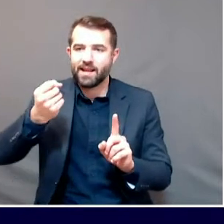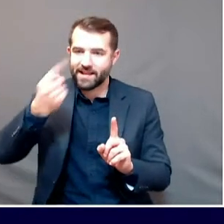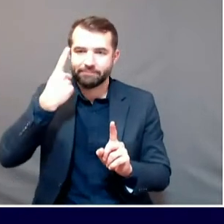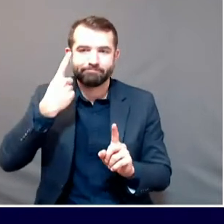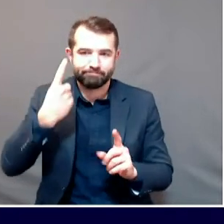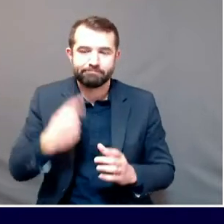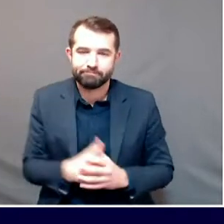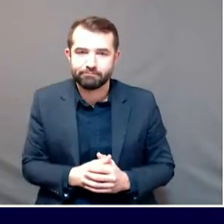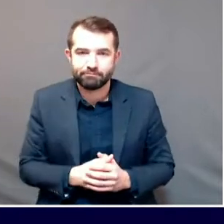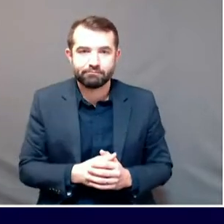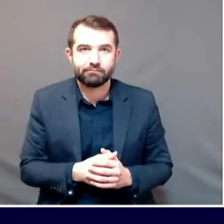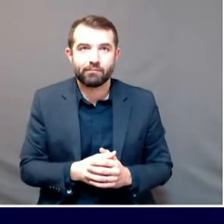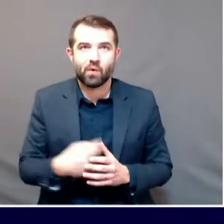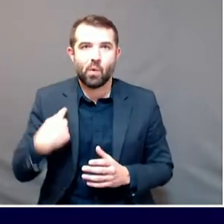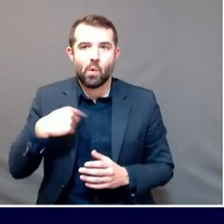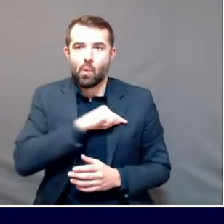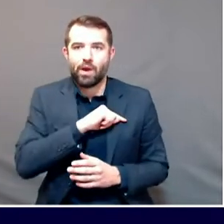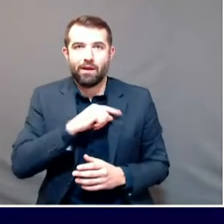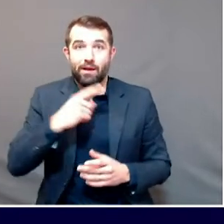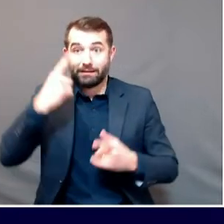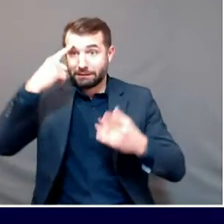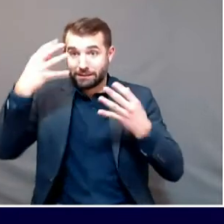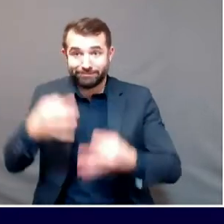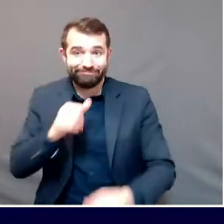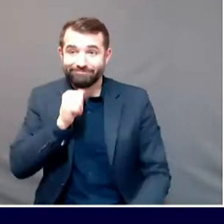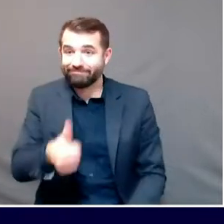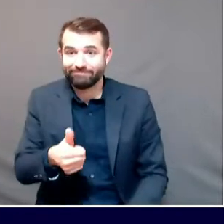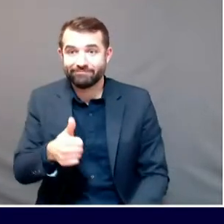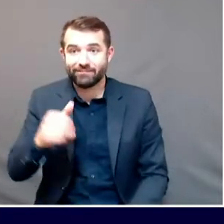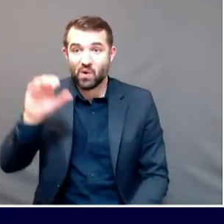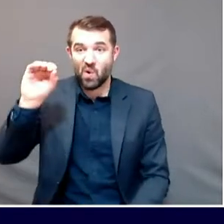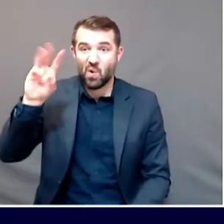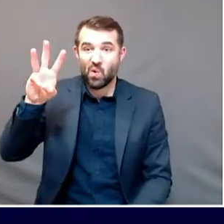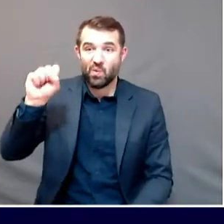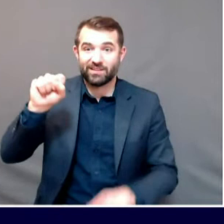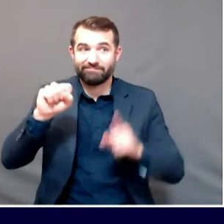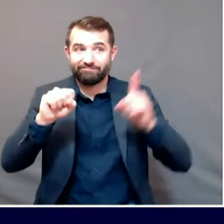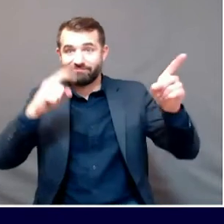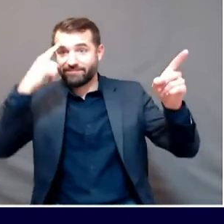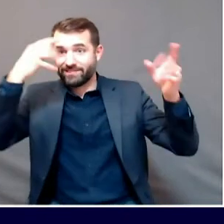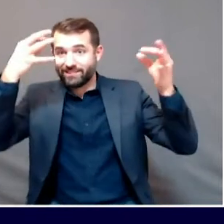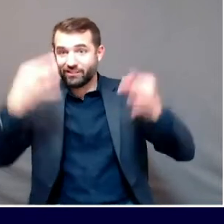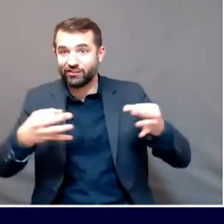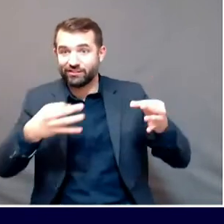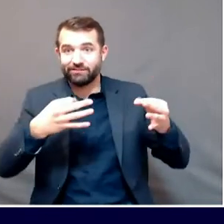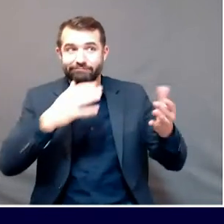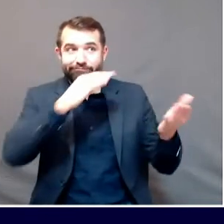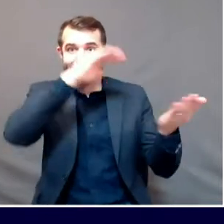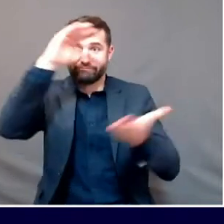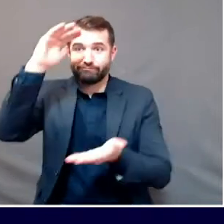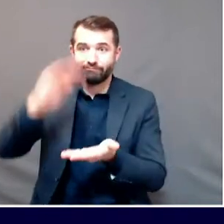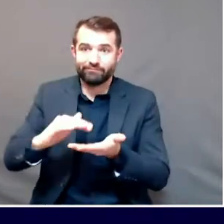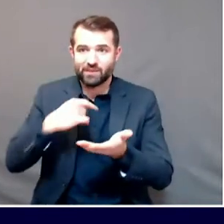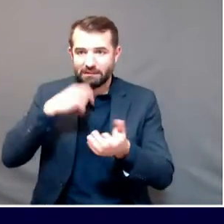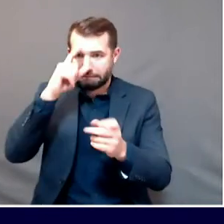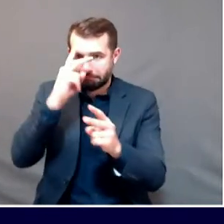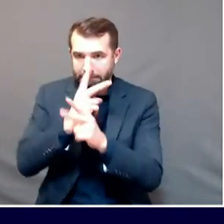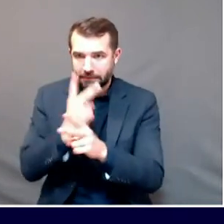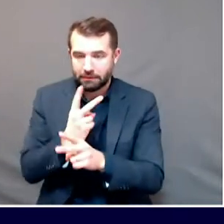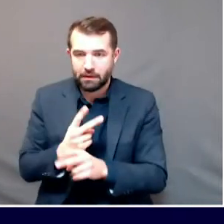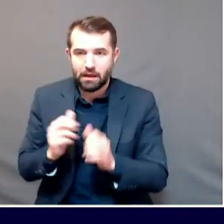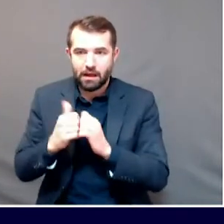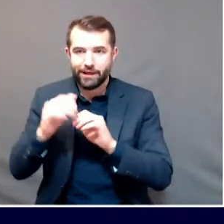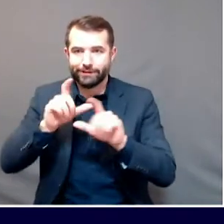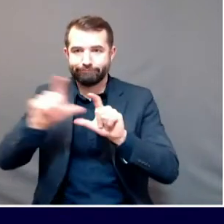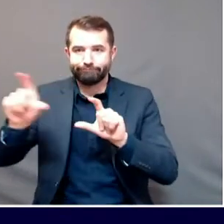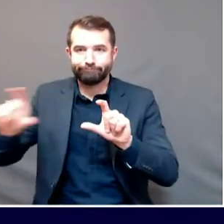us by Operation Warp Speed. And mathematically, there was not a way we could, per the terms of the CDC's